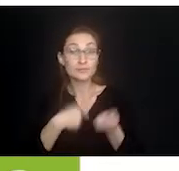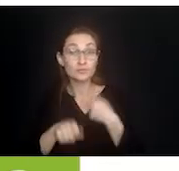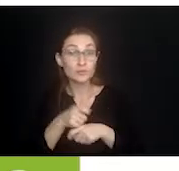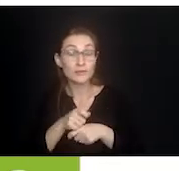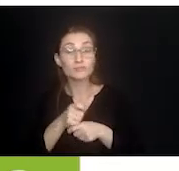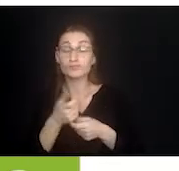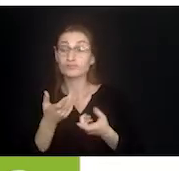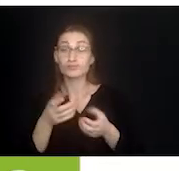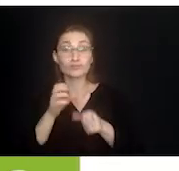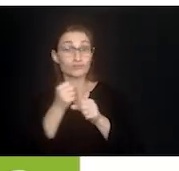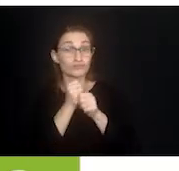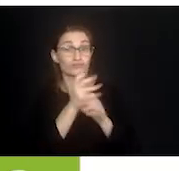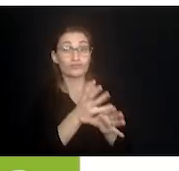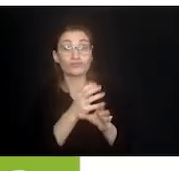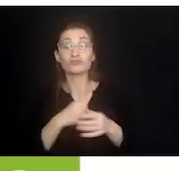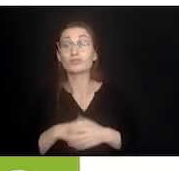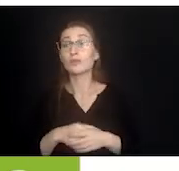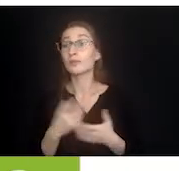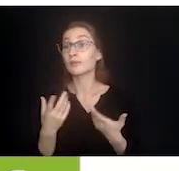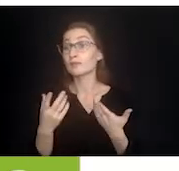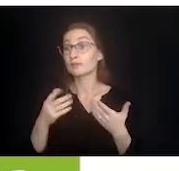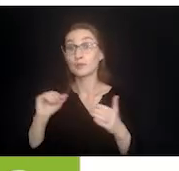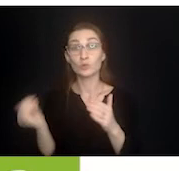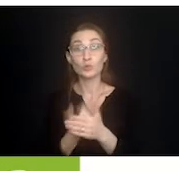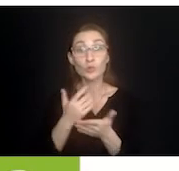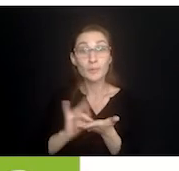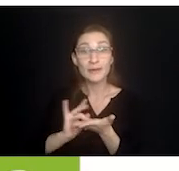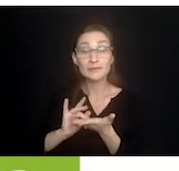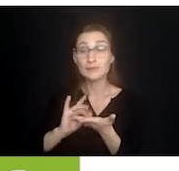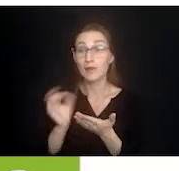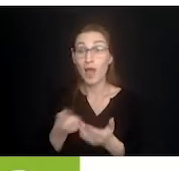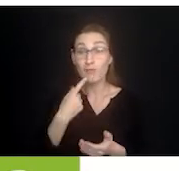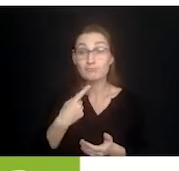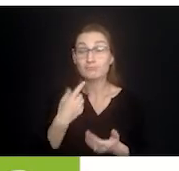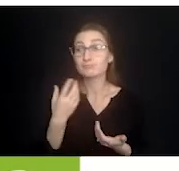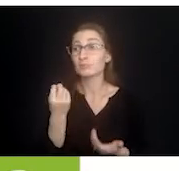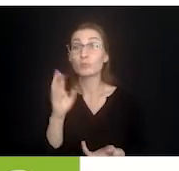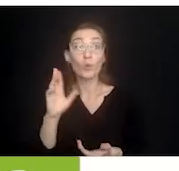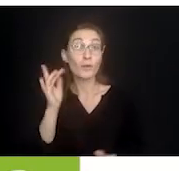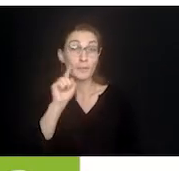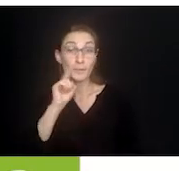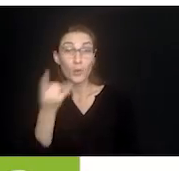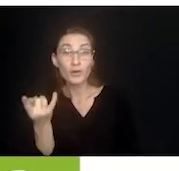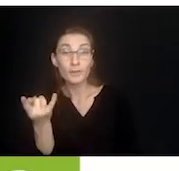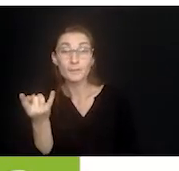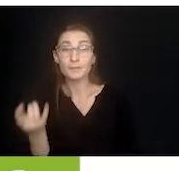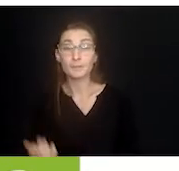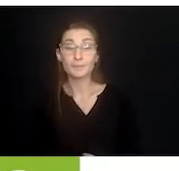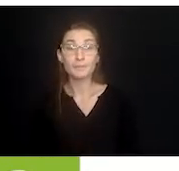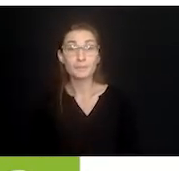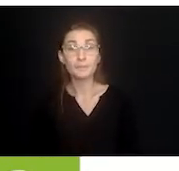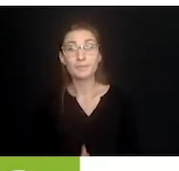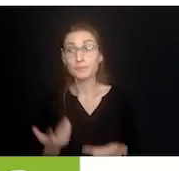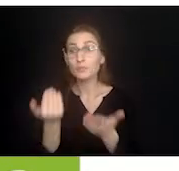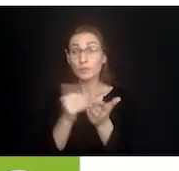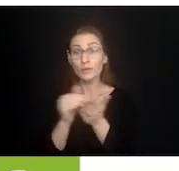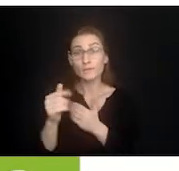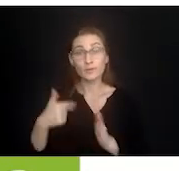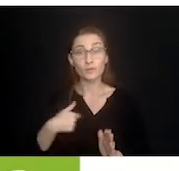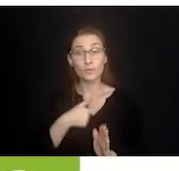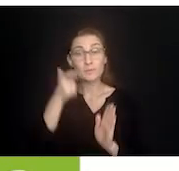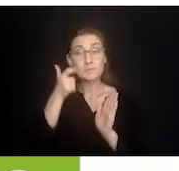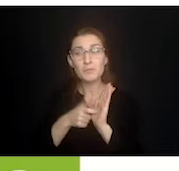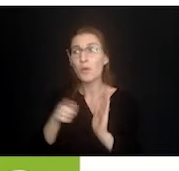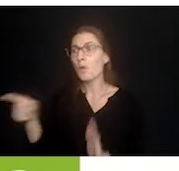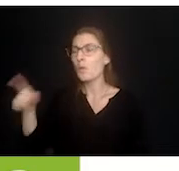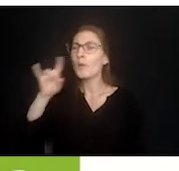with a headache, side effects from change in medication, or starting up a new one? Or was it caused simply by classic boredom?